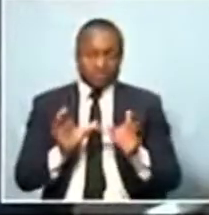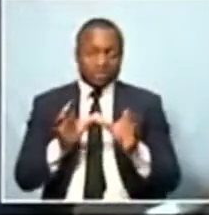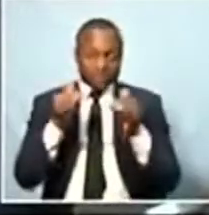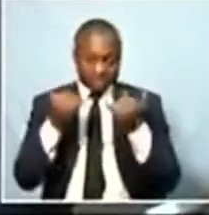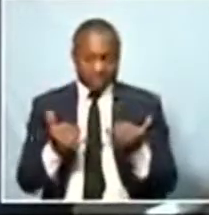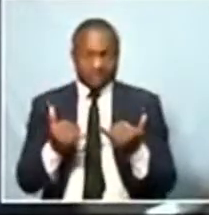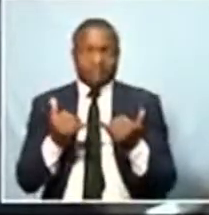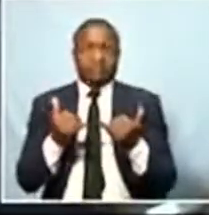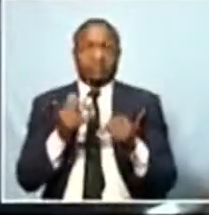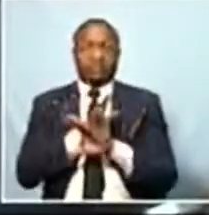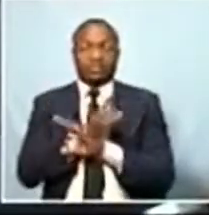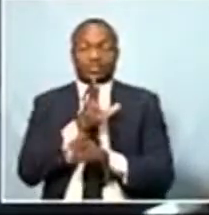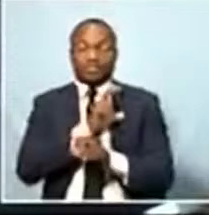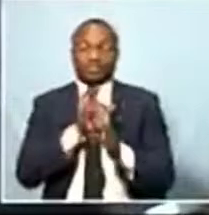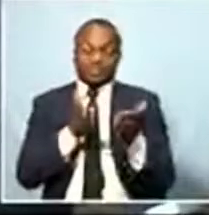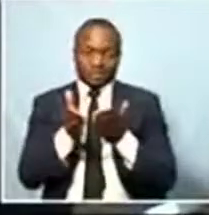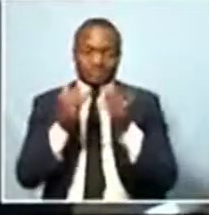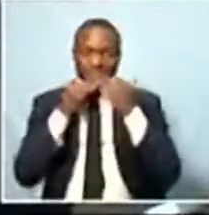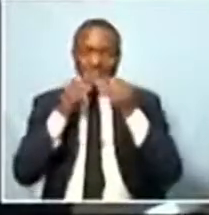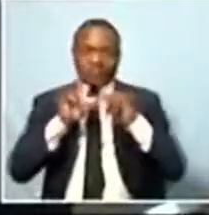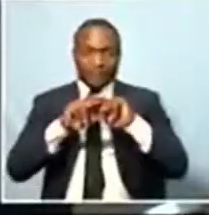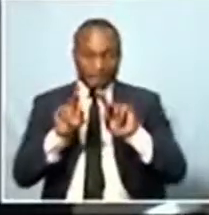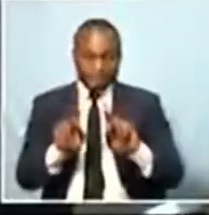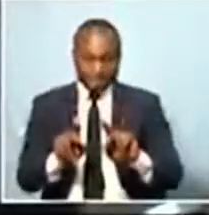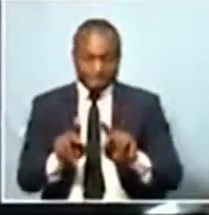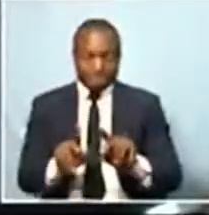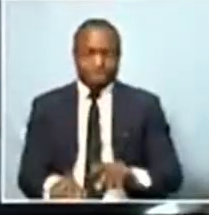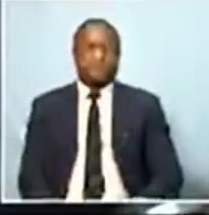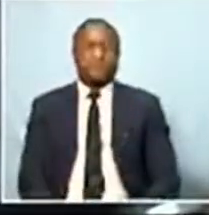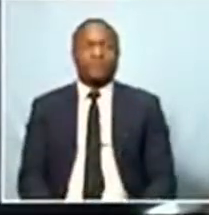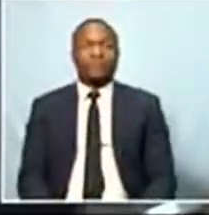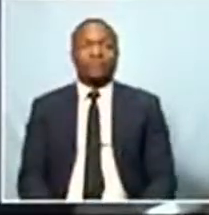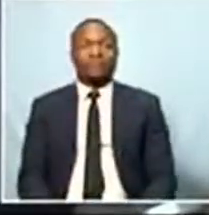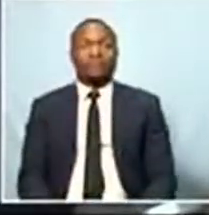Police Service. Thank you, Chairperson.